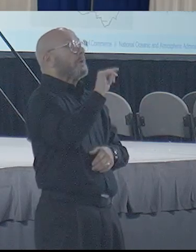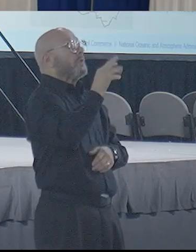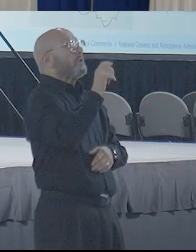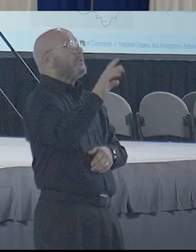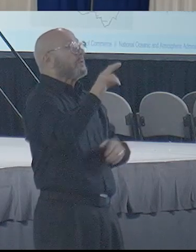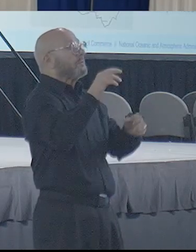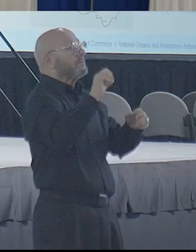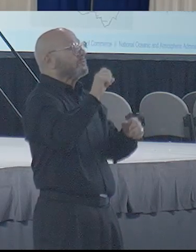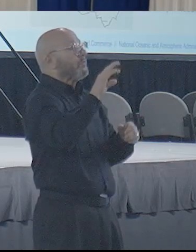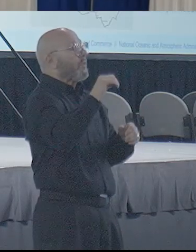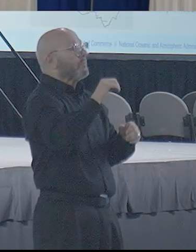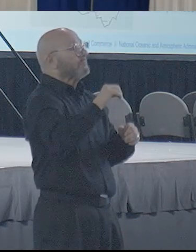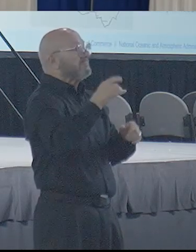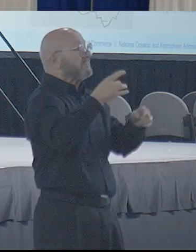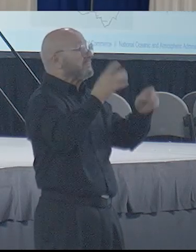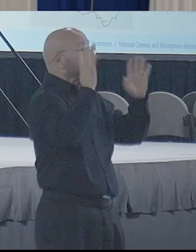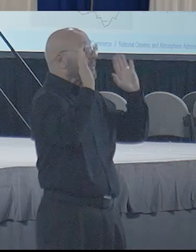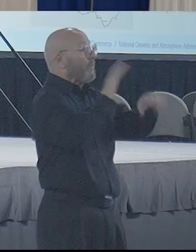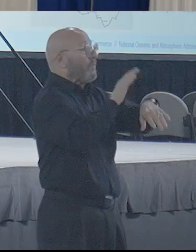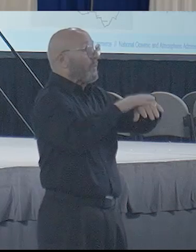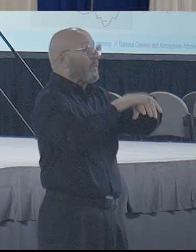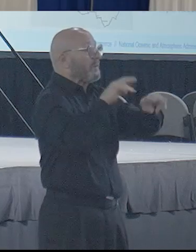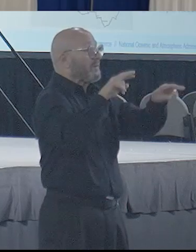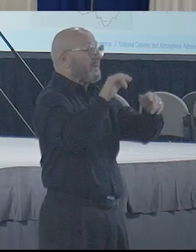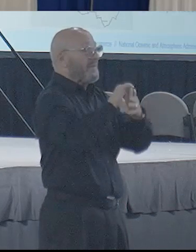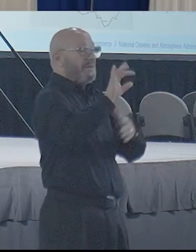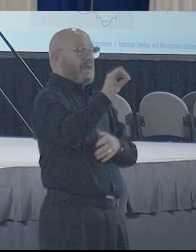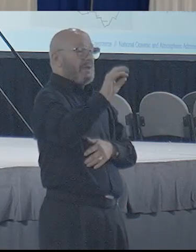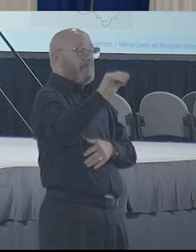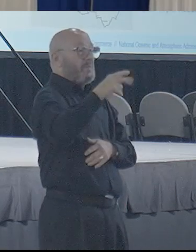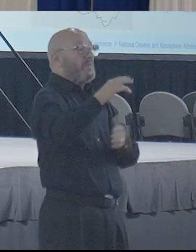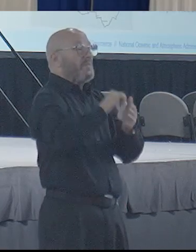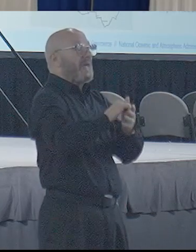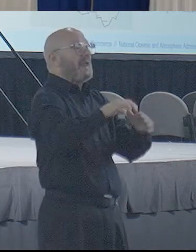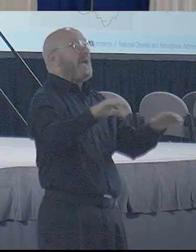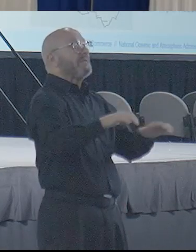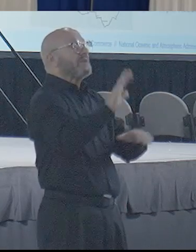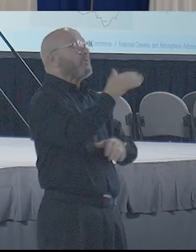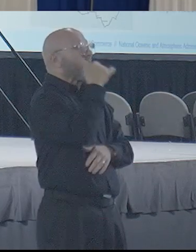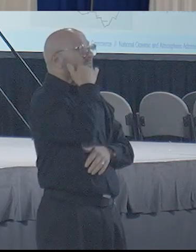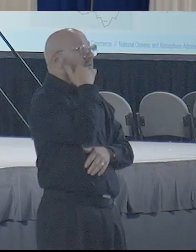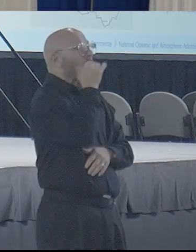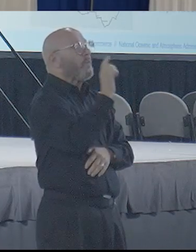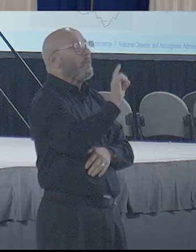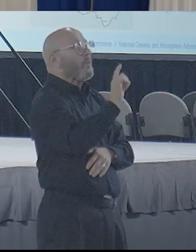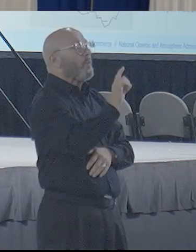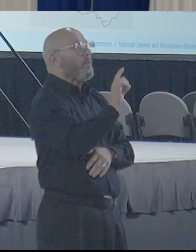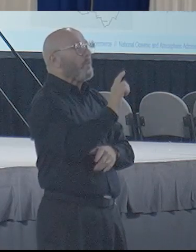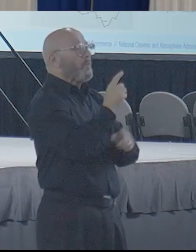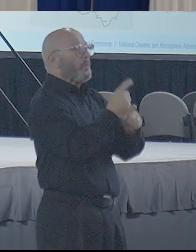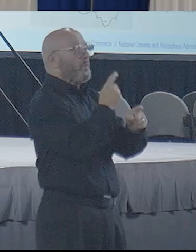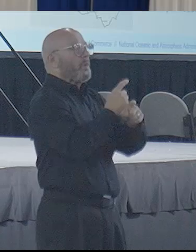that is the expectation of winds more than 80 miles per hour, and that actually activates your phone, whereas a regular